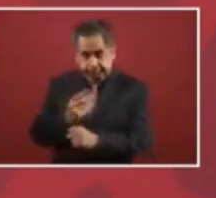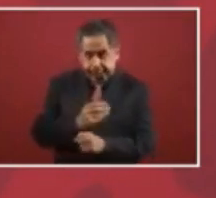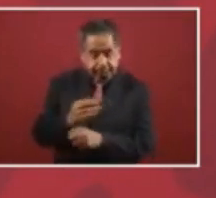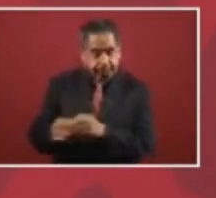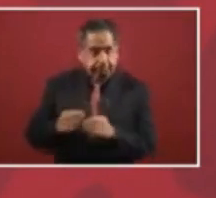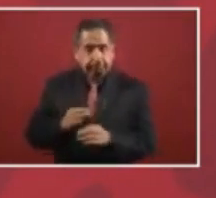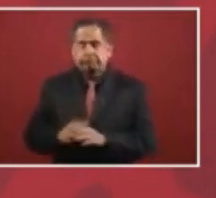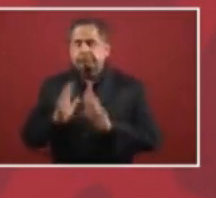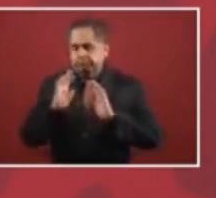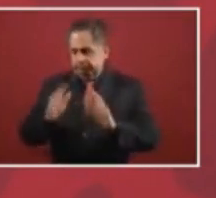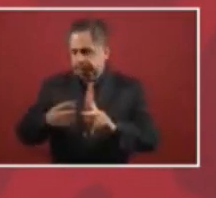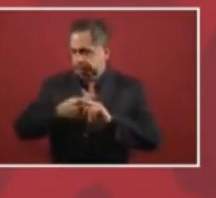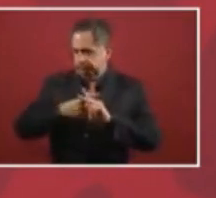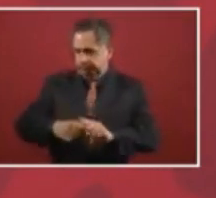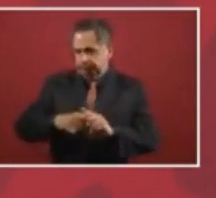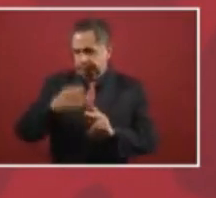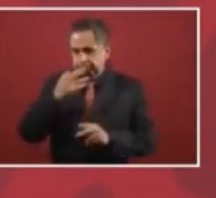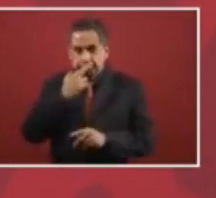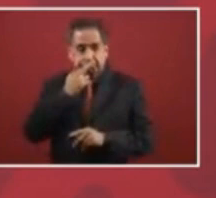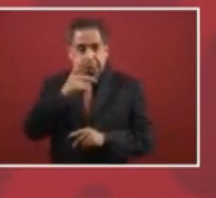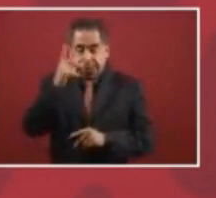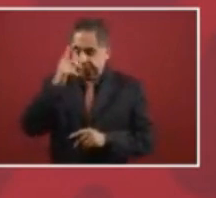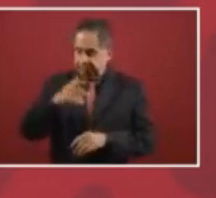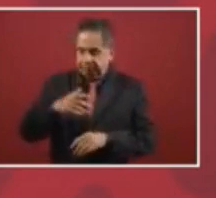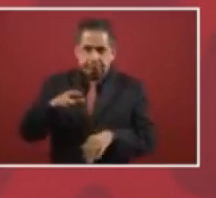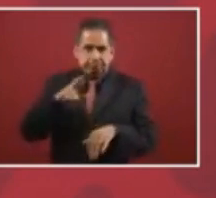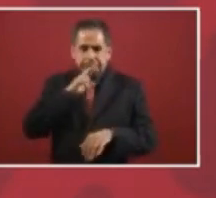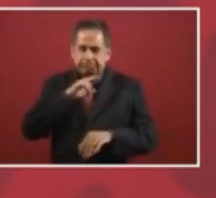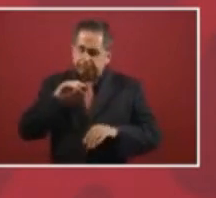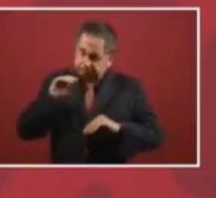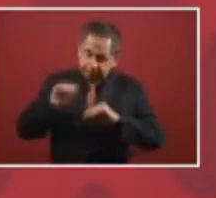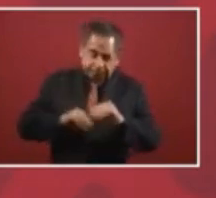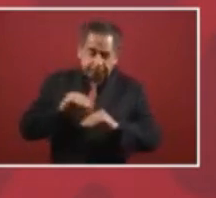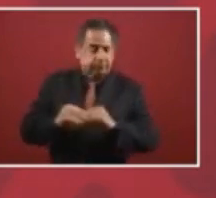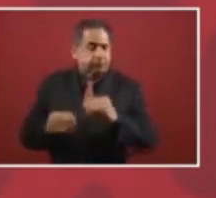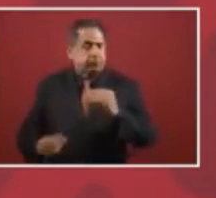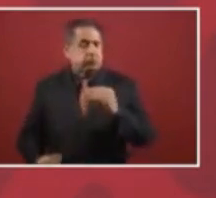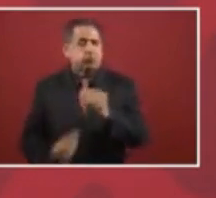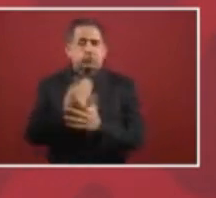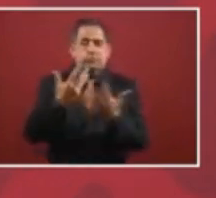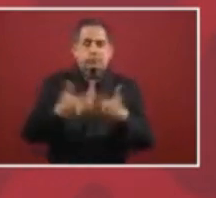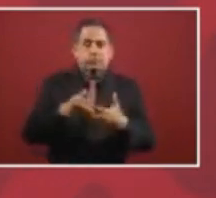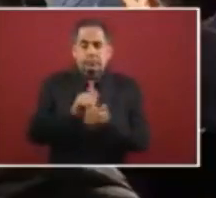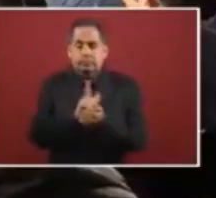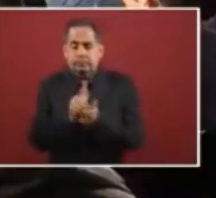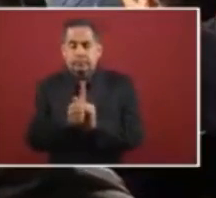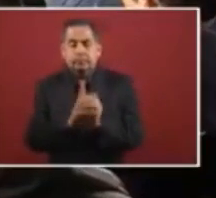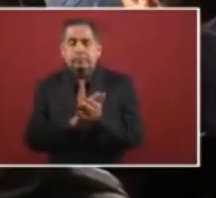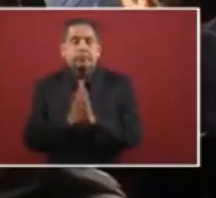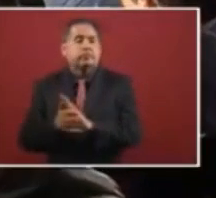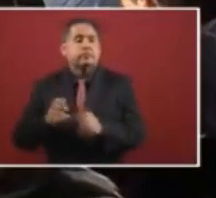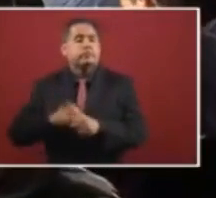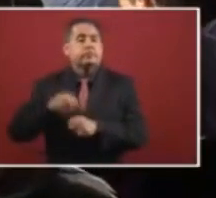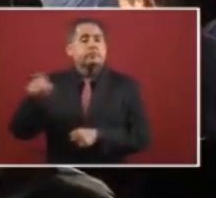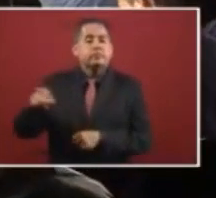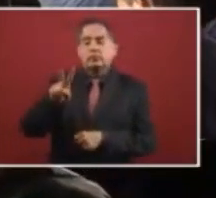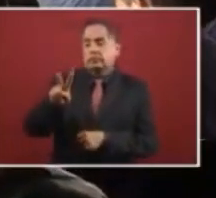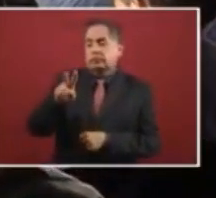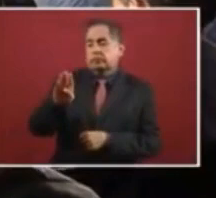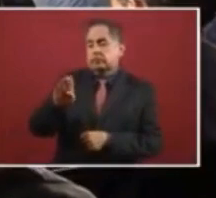So we initiated now the time, record time, for the construction of the